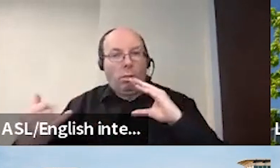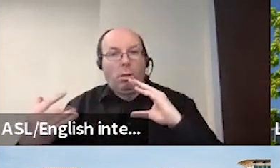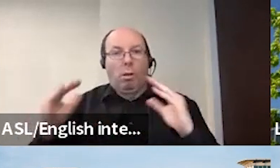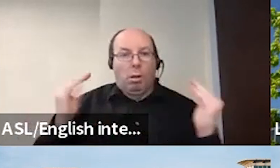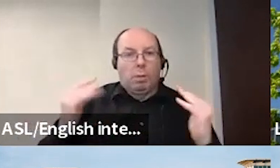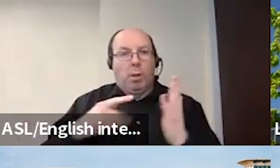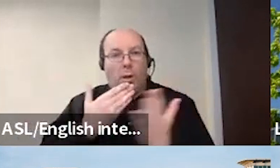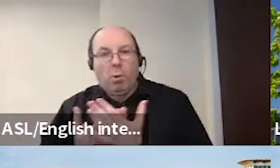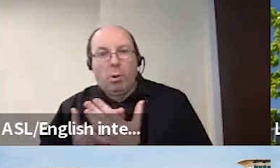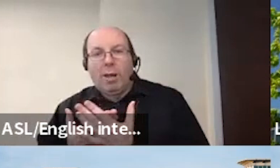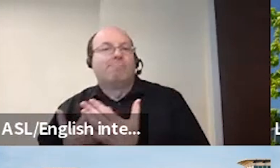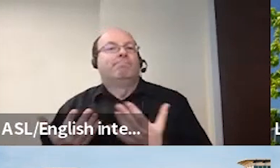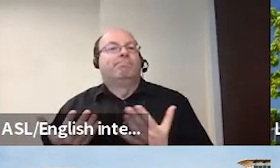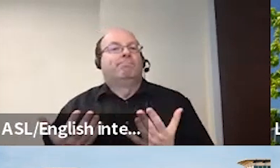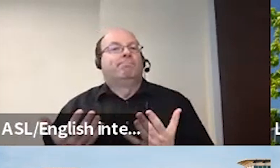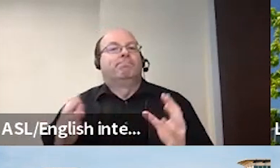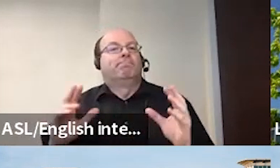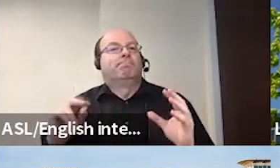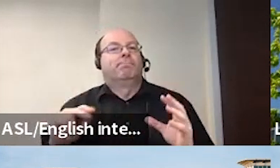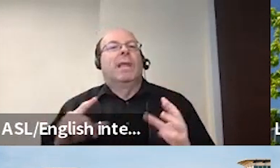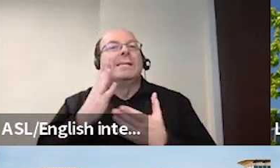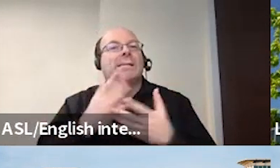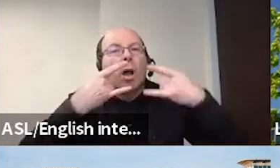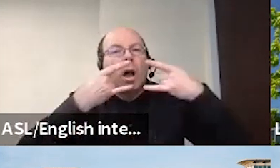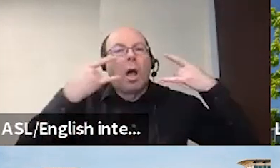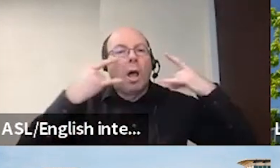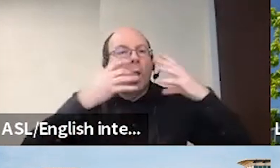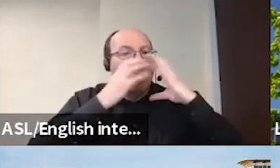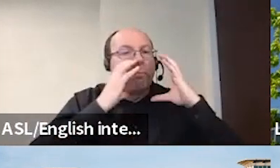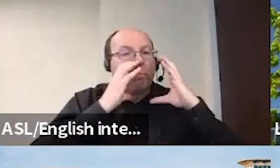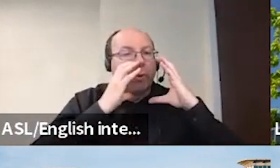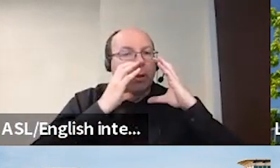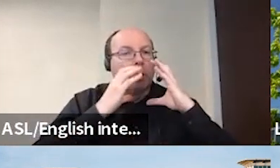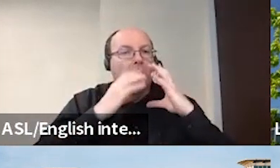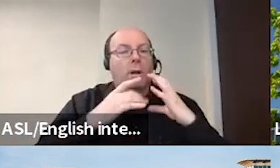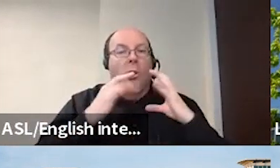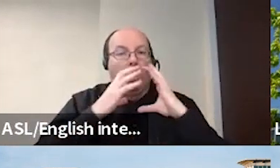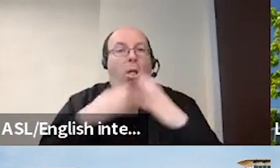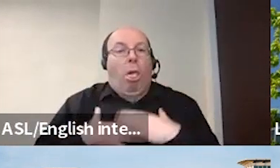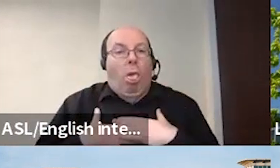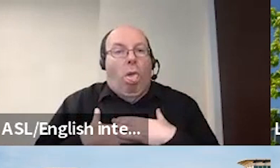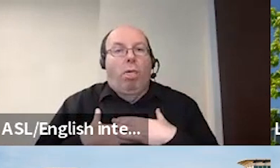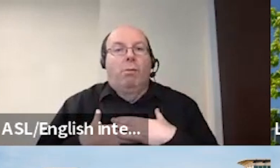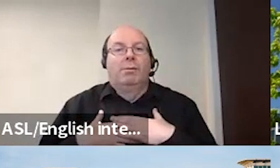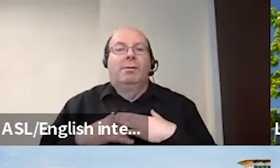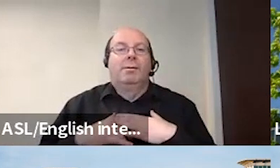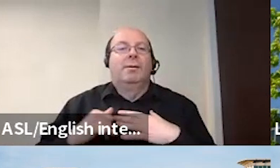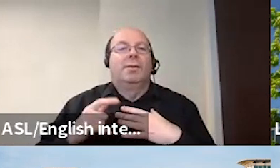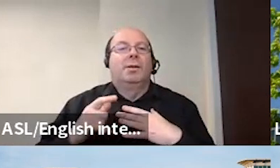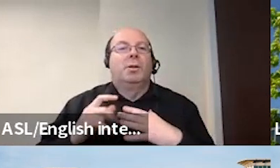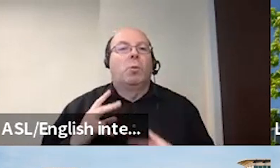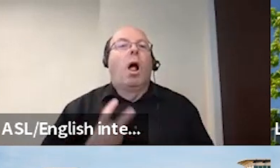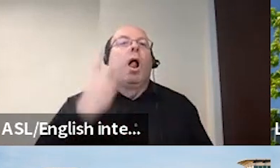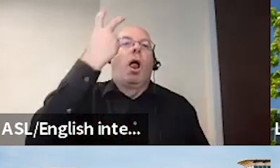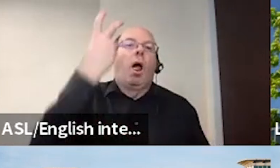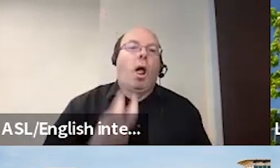like a glove and cover your face and can be actually as hard to breathe in if you're running up and down stairs, for